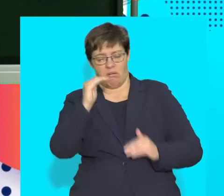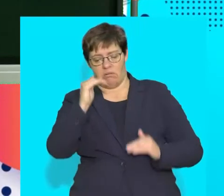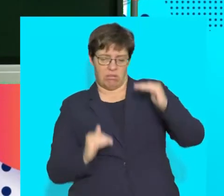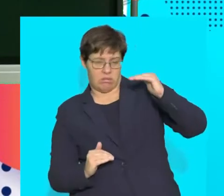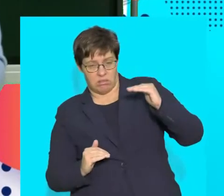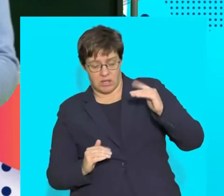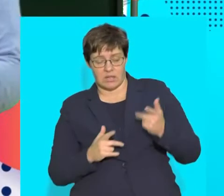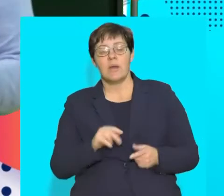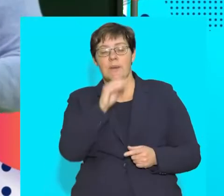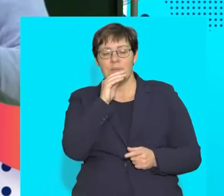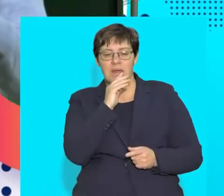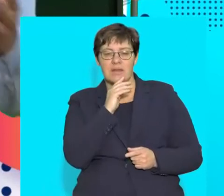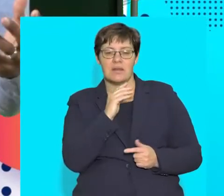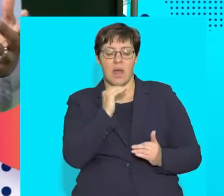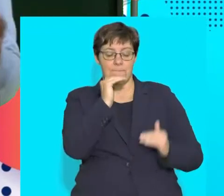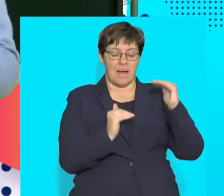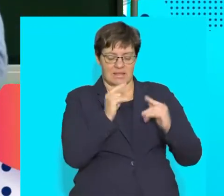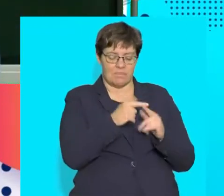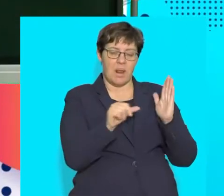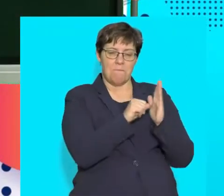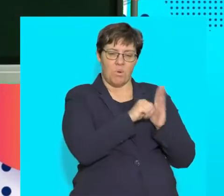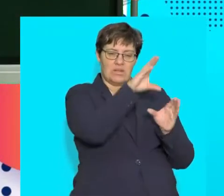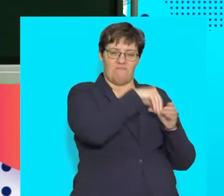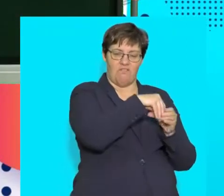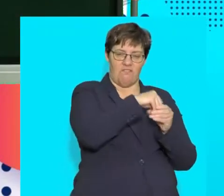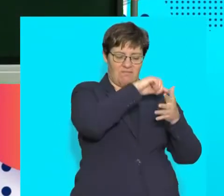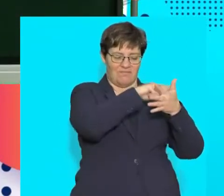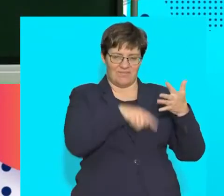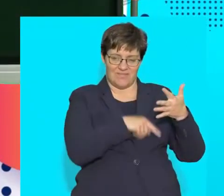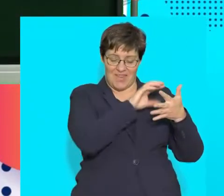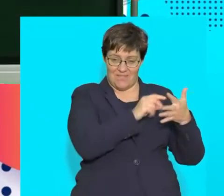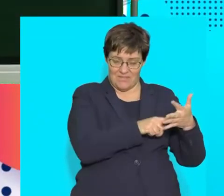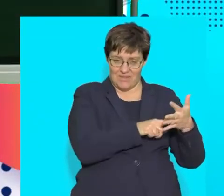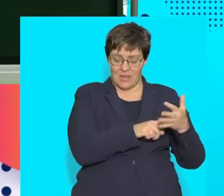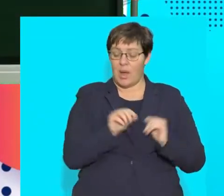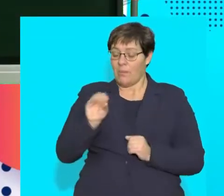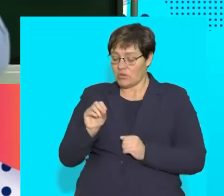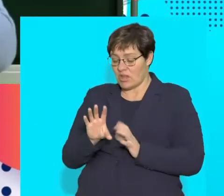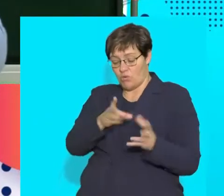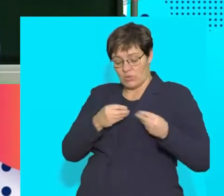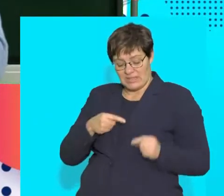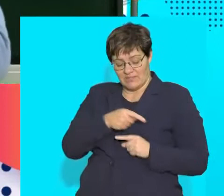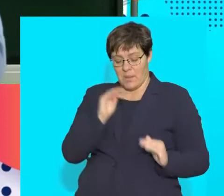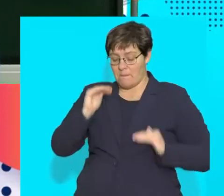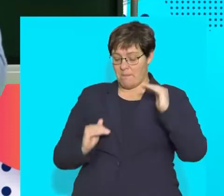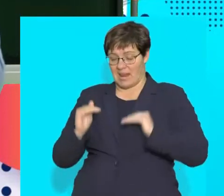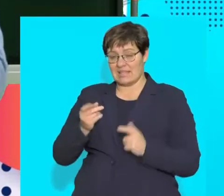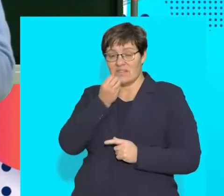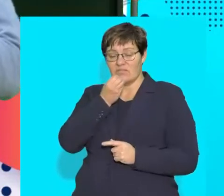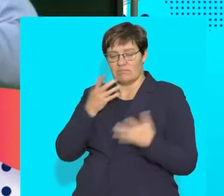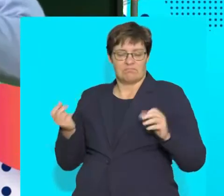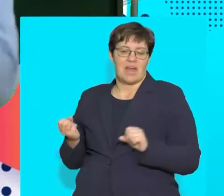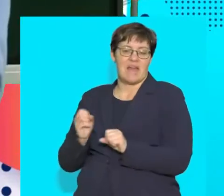diet consisting of the essential food groups. We also know that individuals that do not receive a balanced